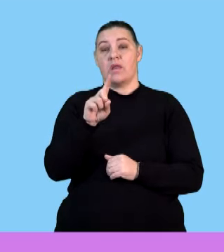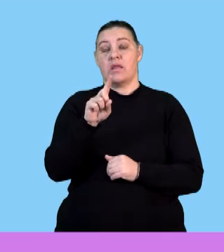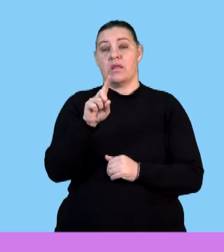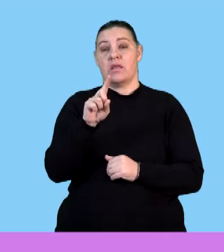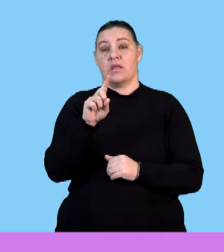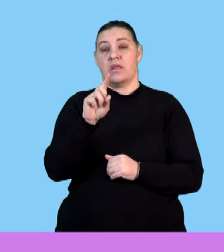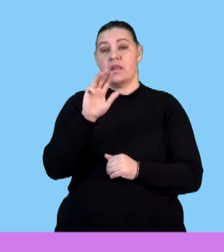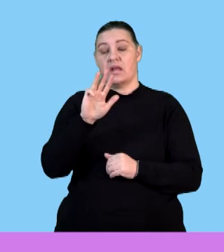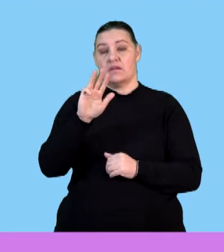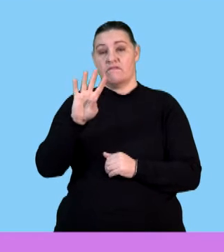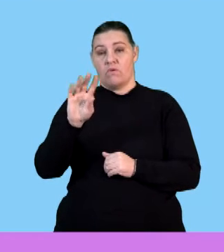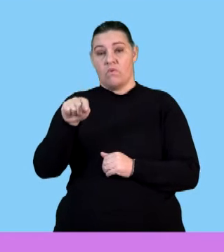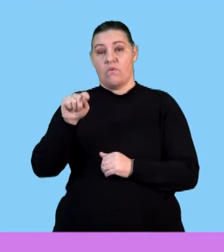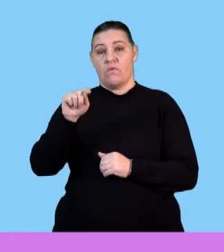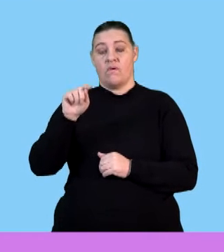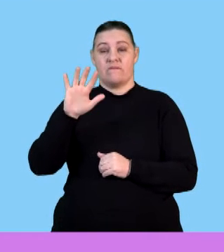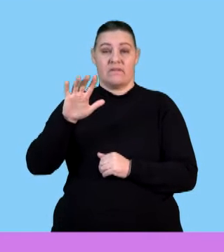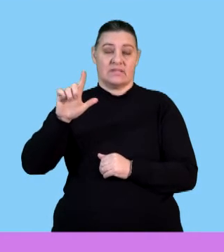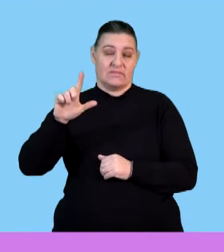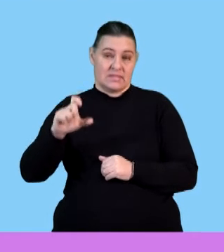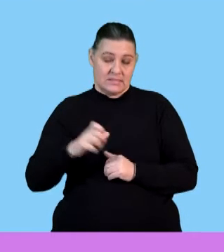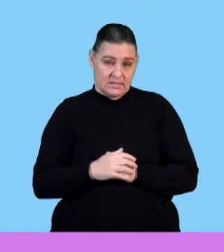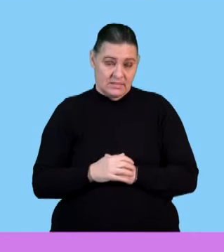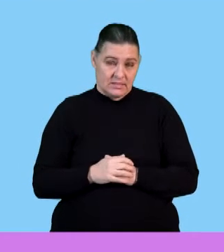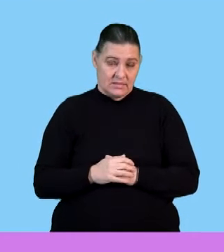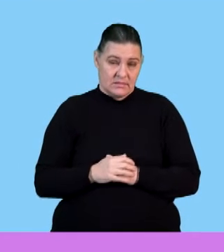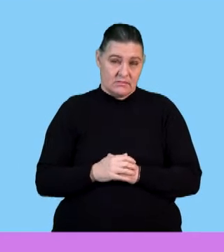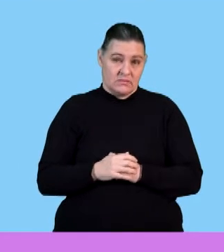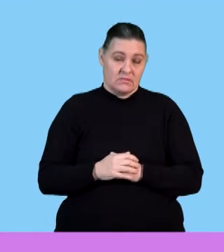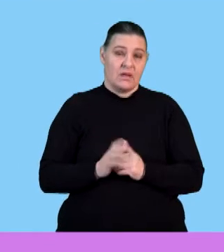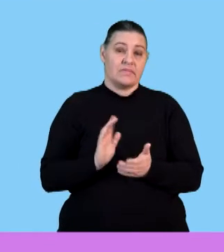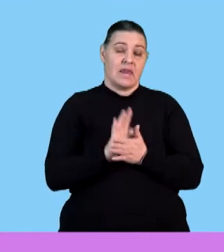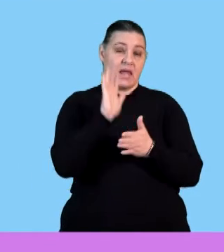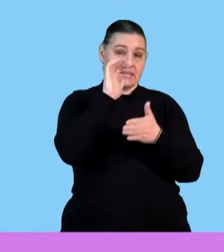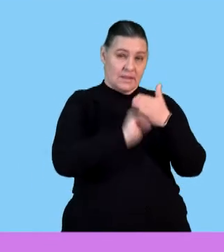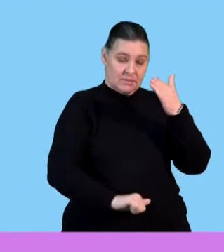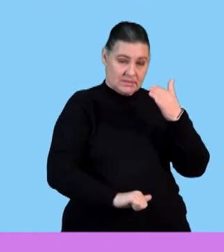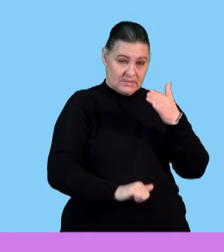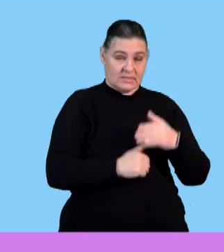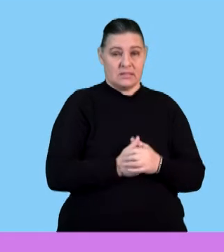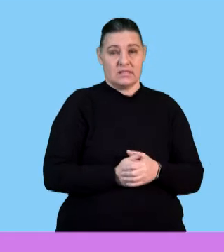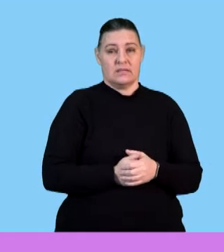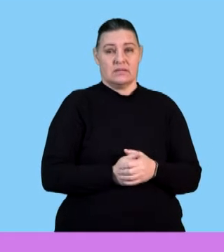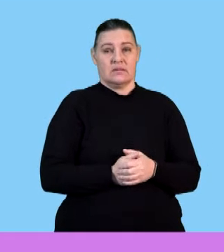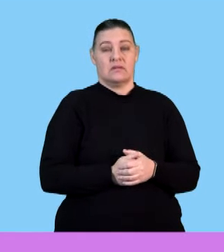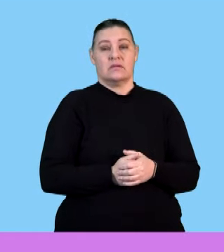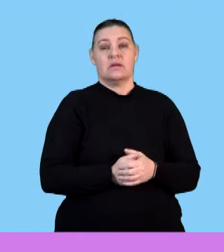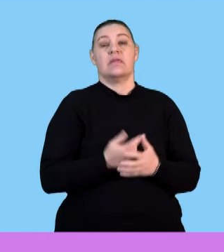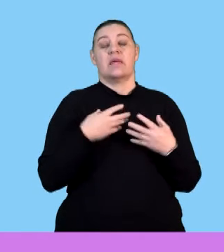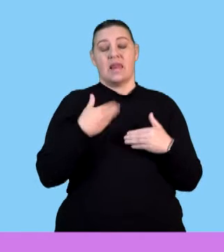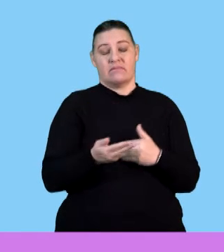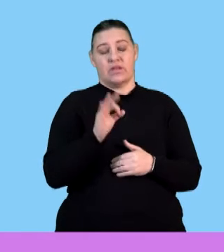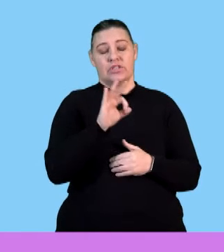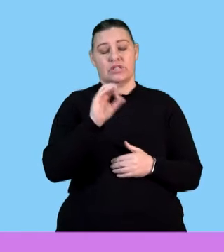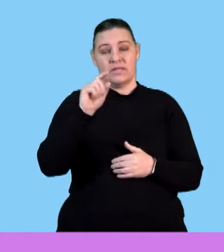31,194 Rand, 57 cents. A debit gets taken away, and we get